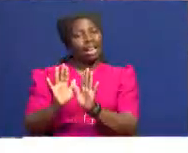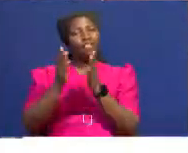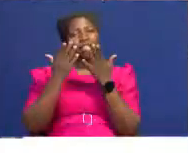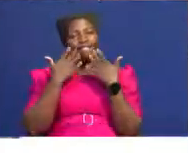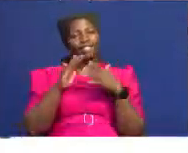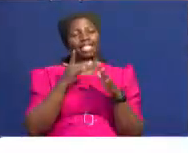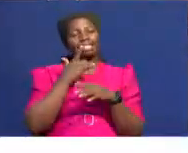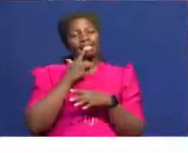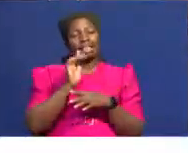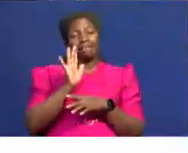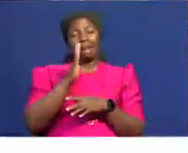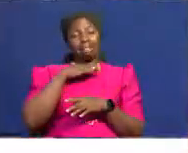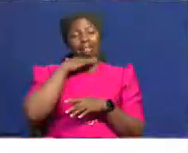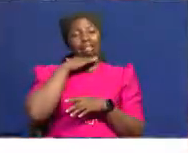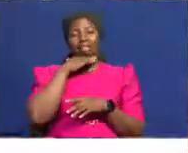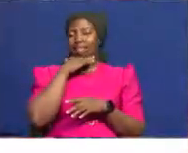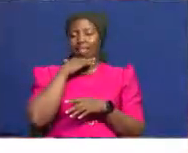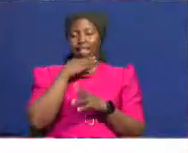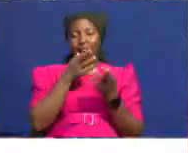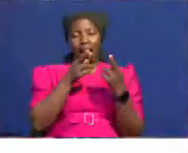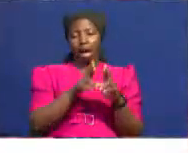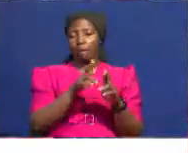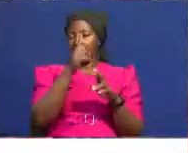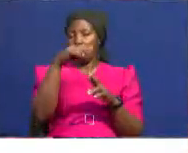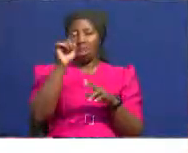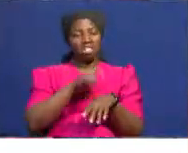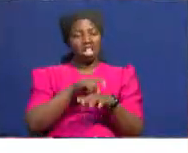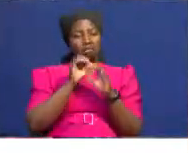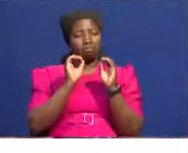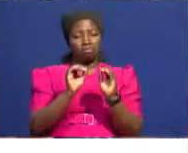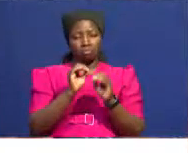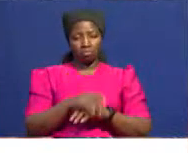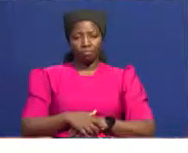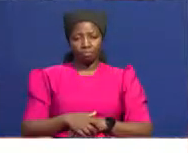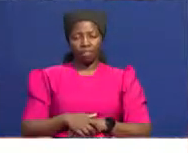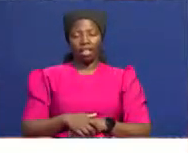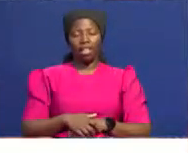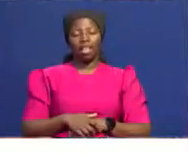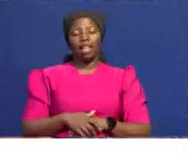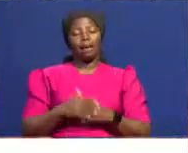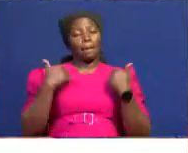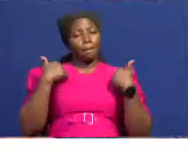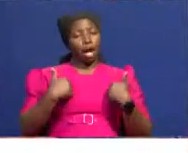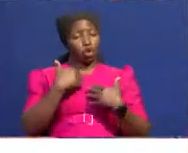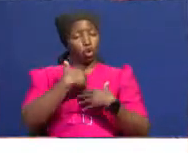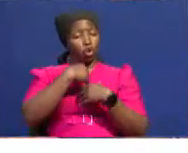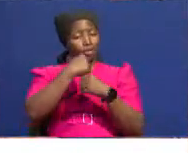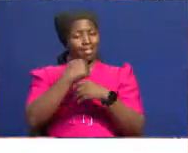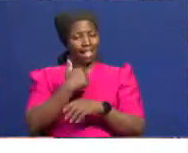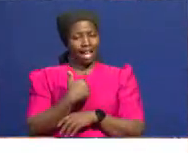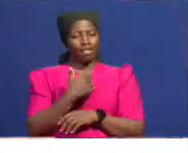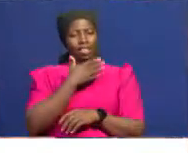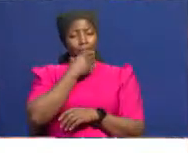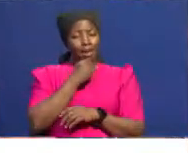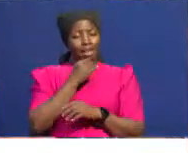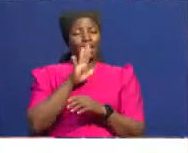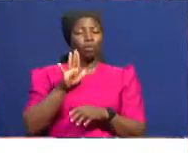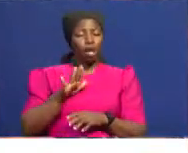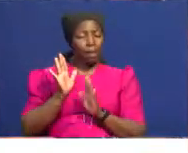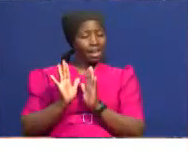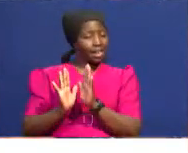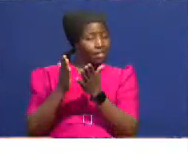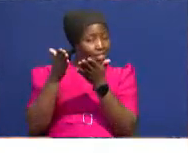termed Ogola's death untimely. I am, however, confident that the men and women he leaves behind, the